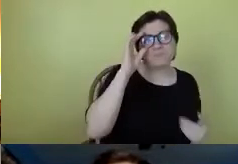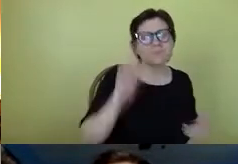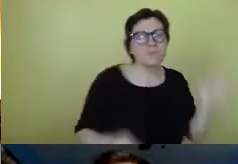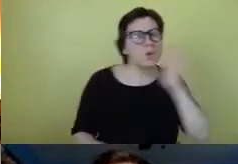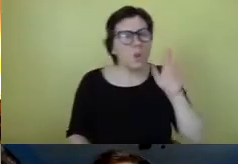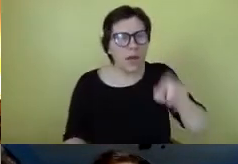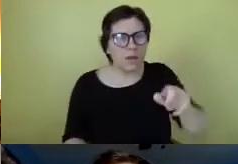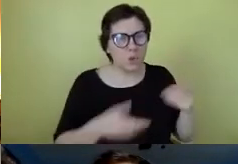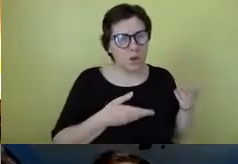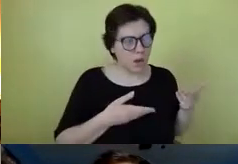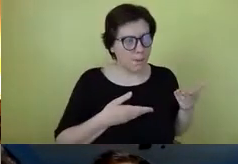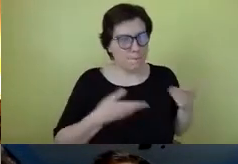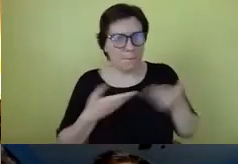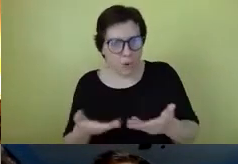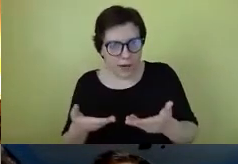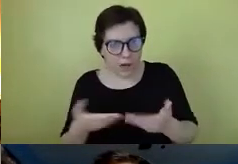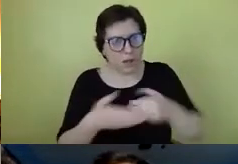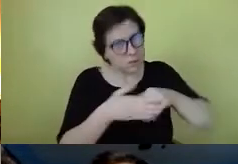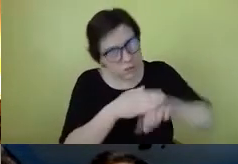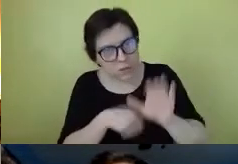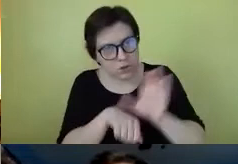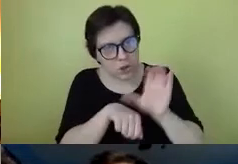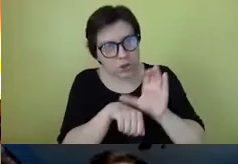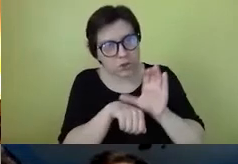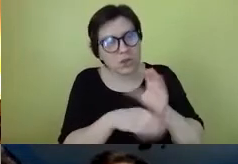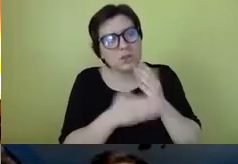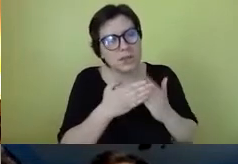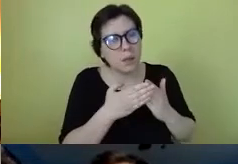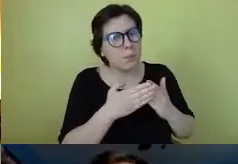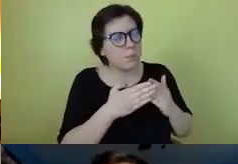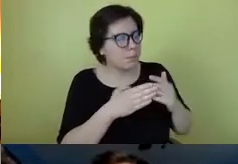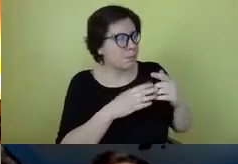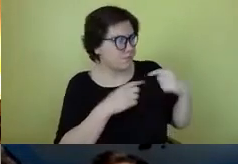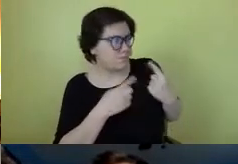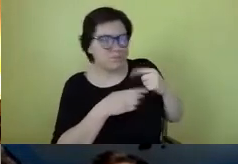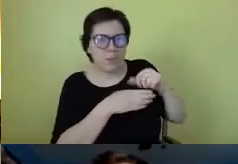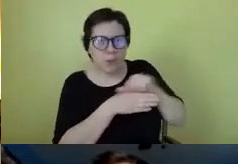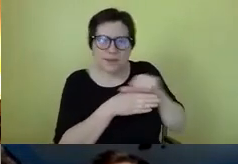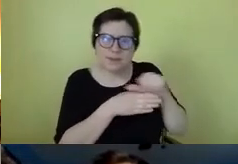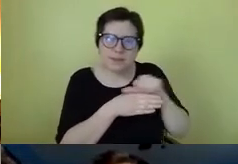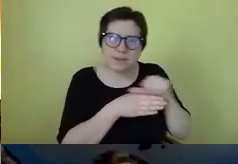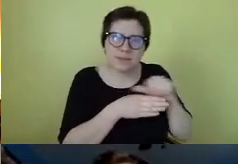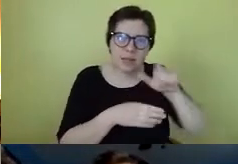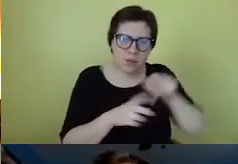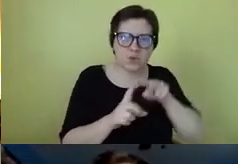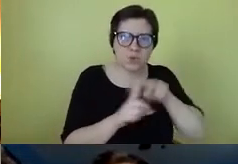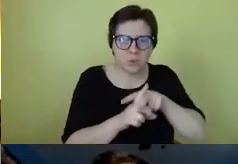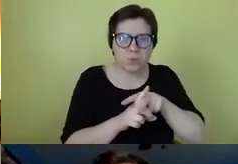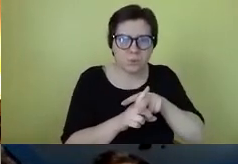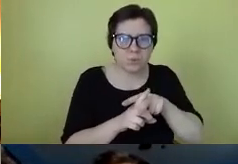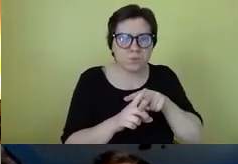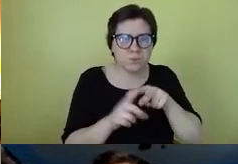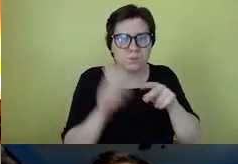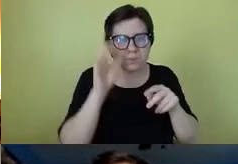bring with us into church some of the practices that we have had to embrace. We're going to